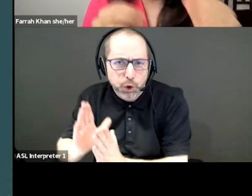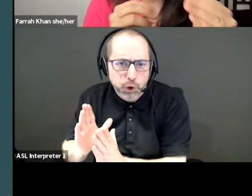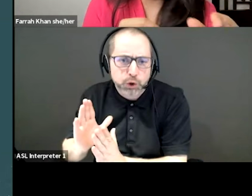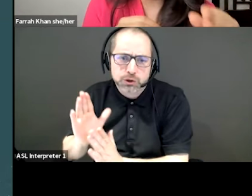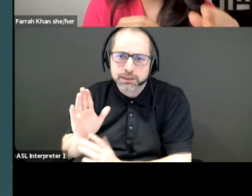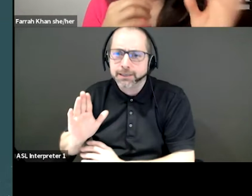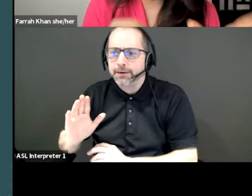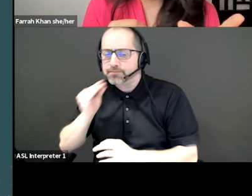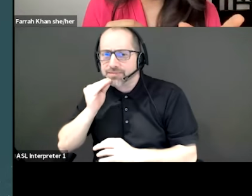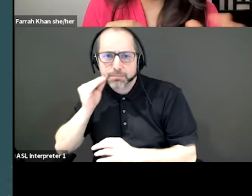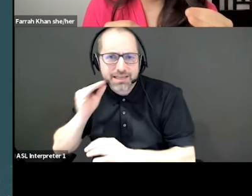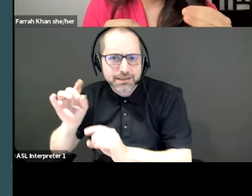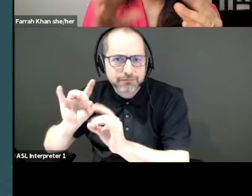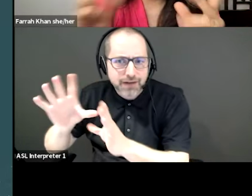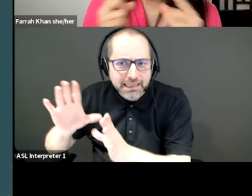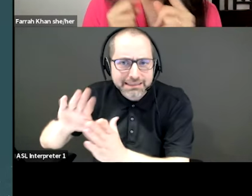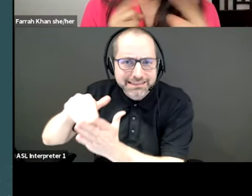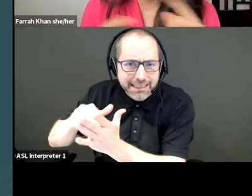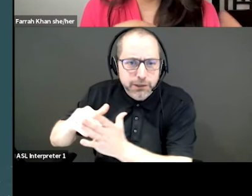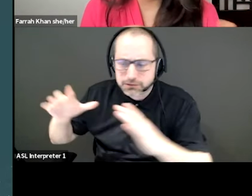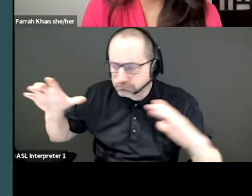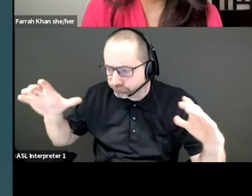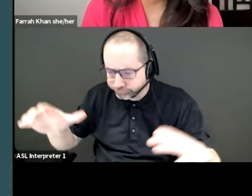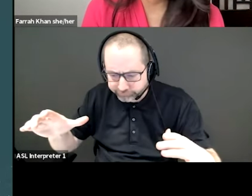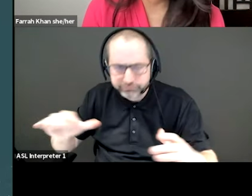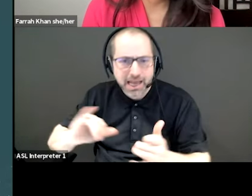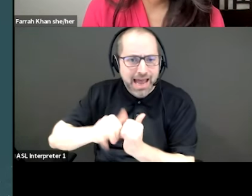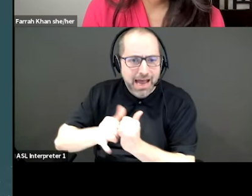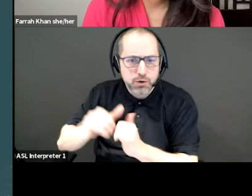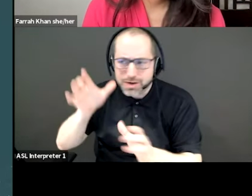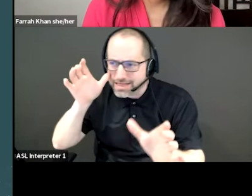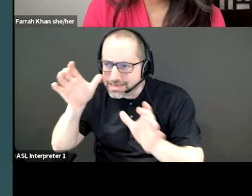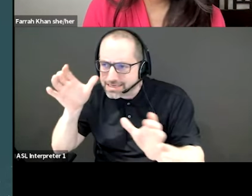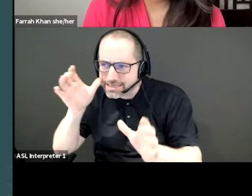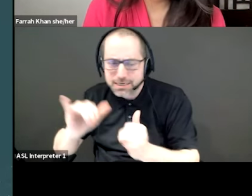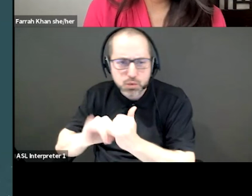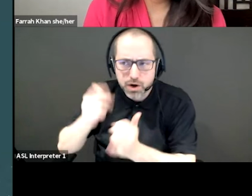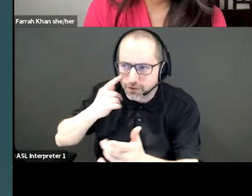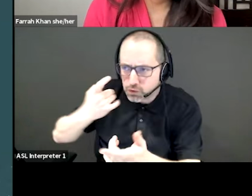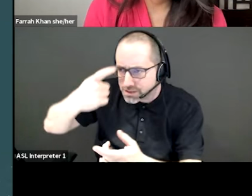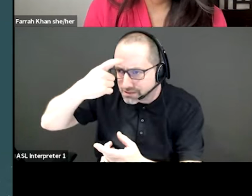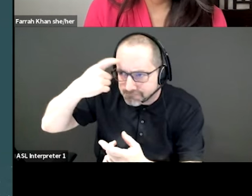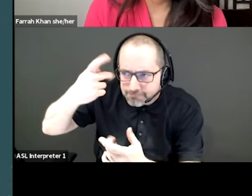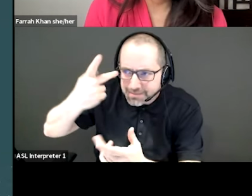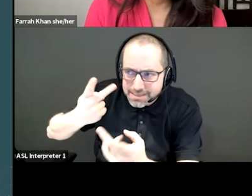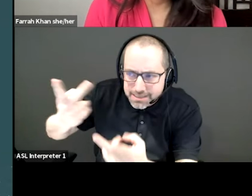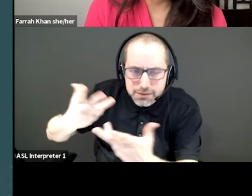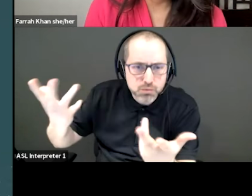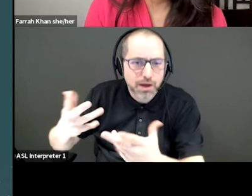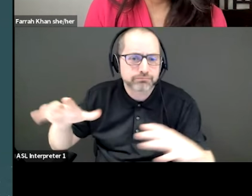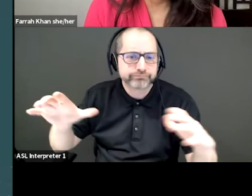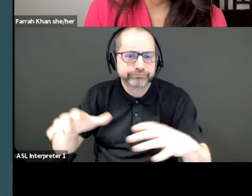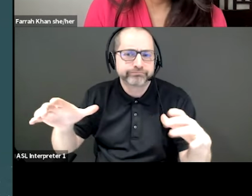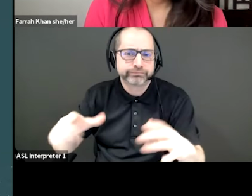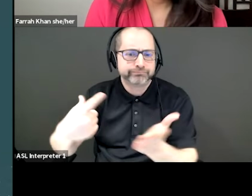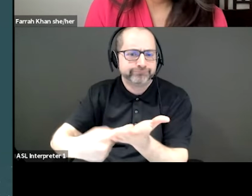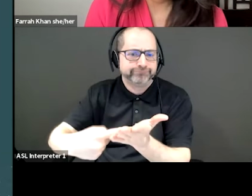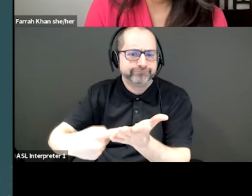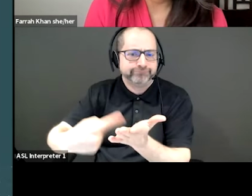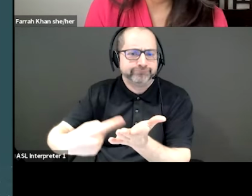what are we all looking at? What are we all seeing? How do we listen to each other in different ways? And so the first part of the conversation really for us